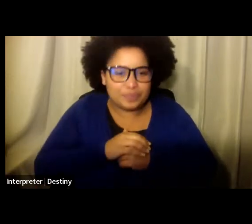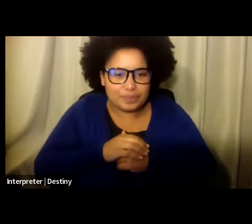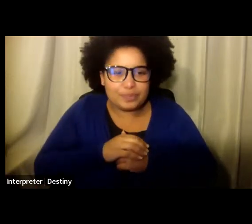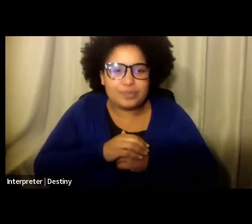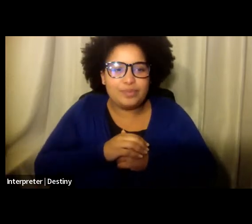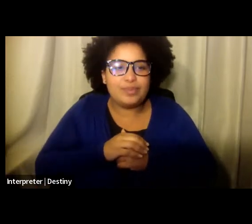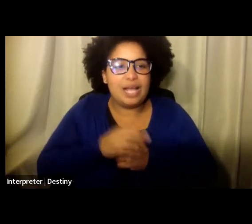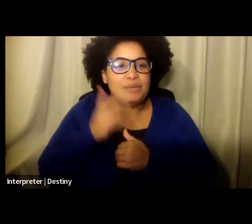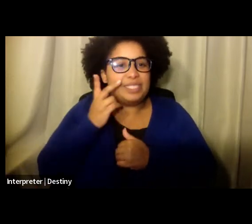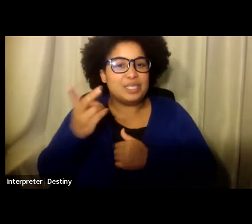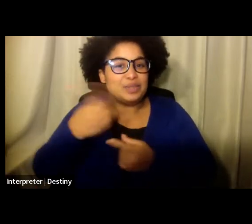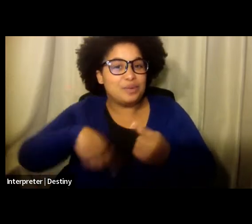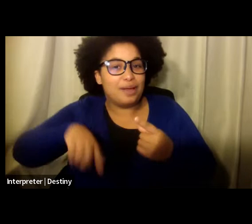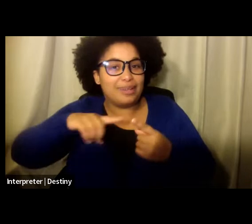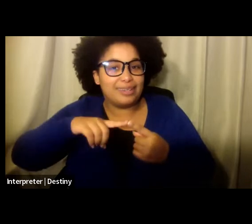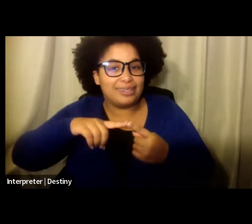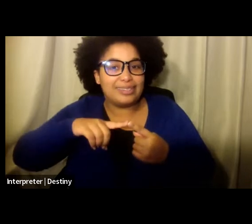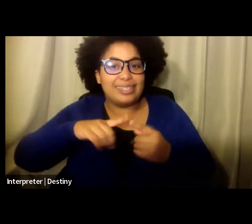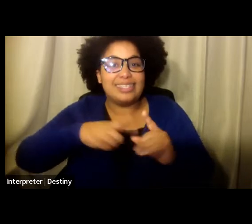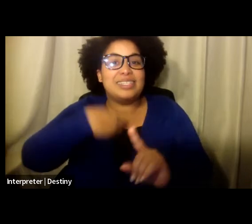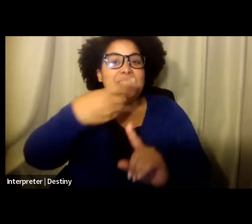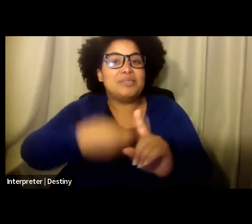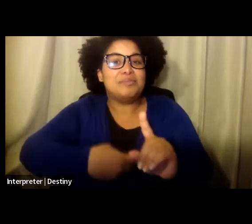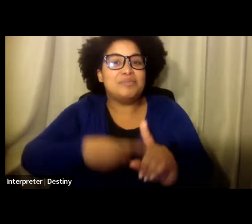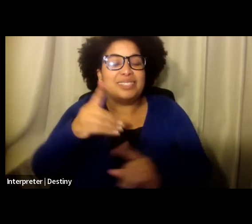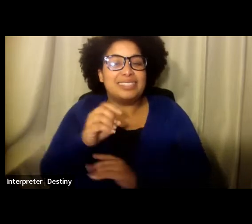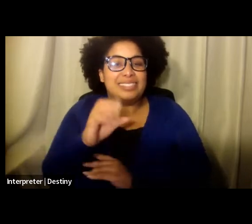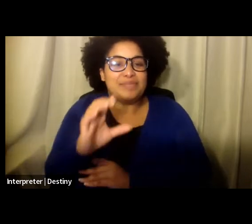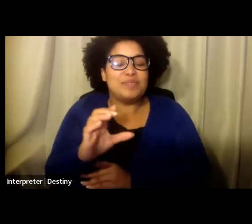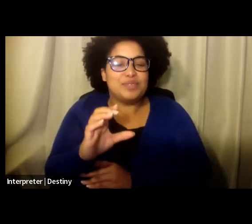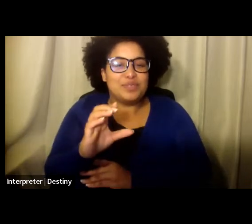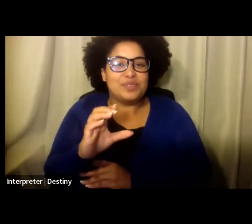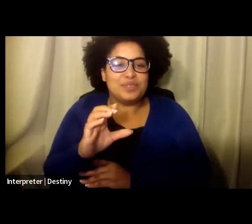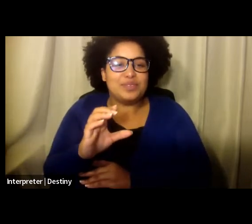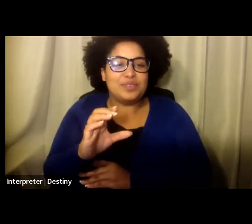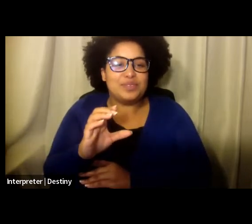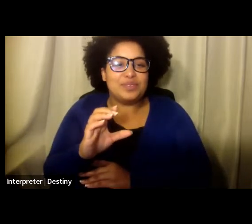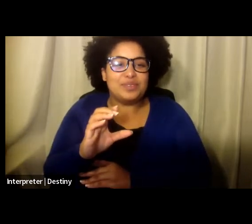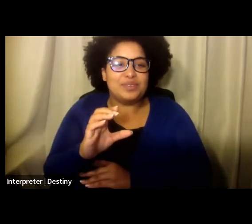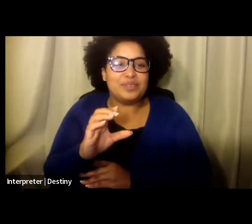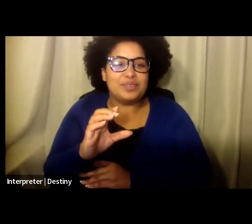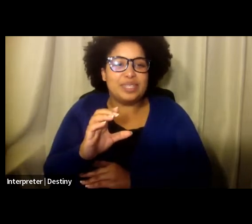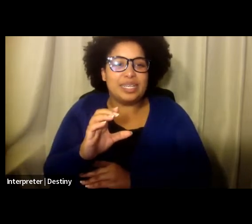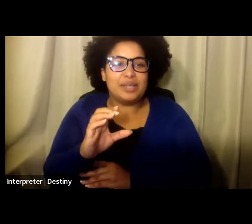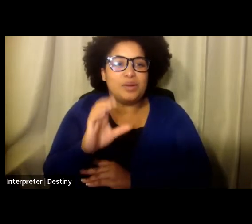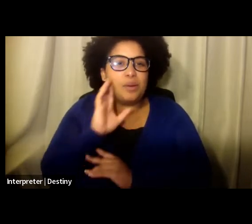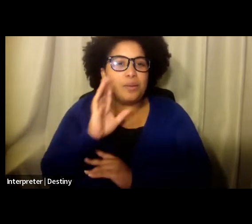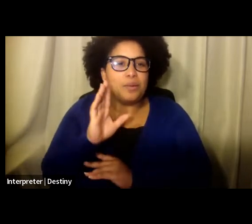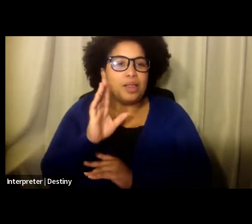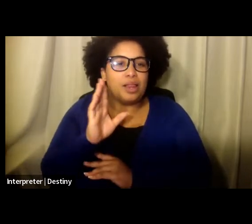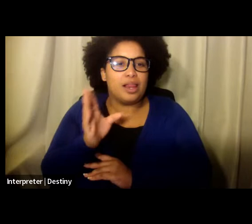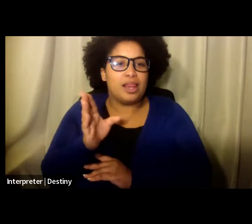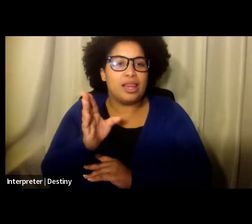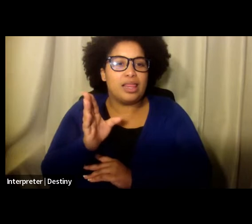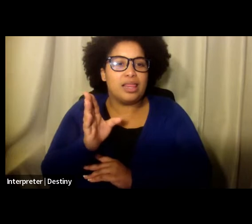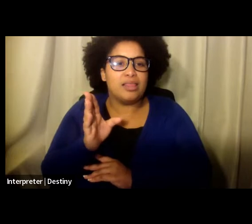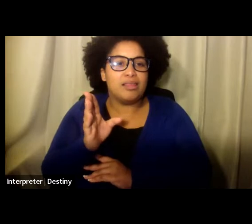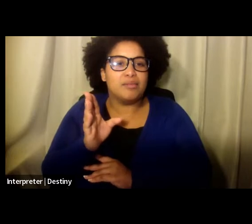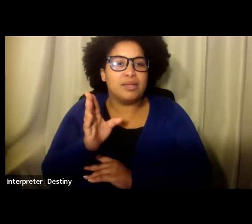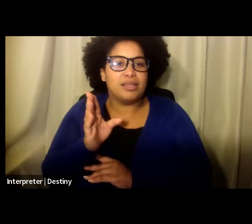we will see you all next month. And I think next month is going to be kind of an evaluative